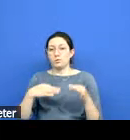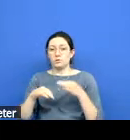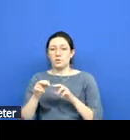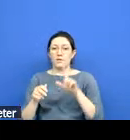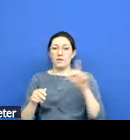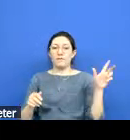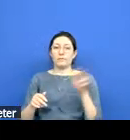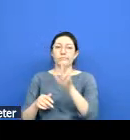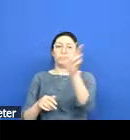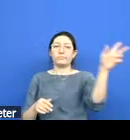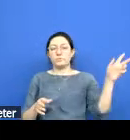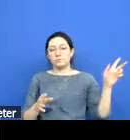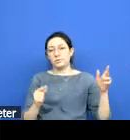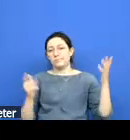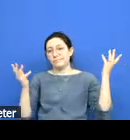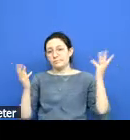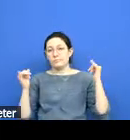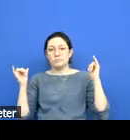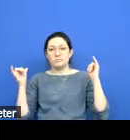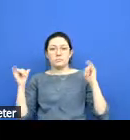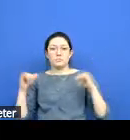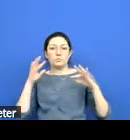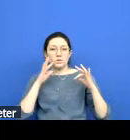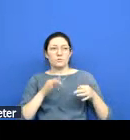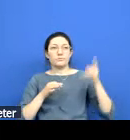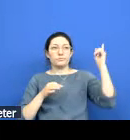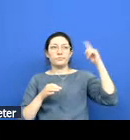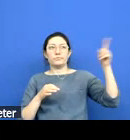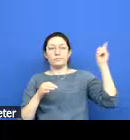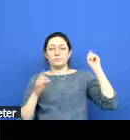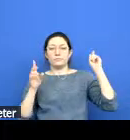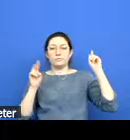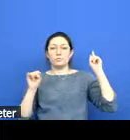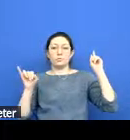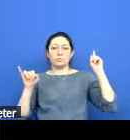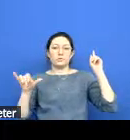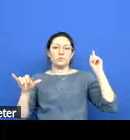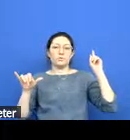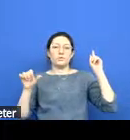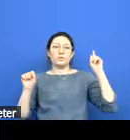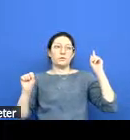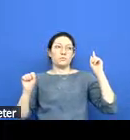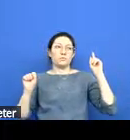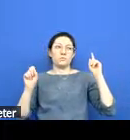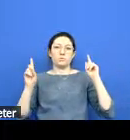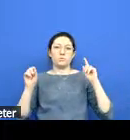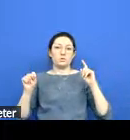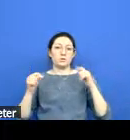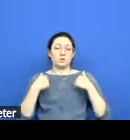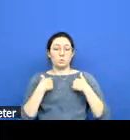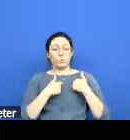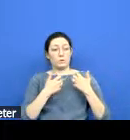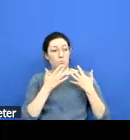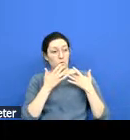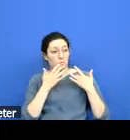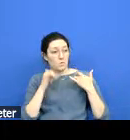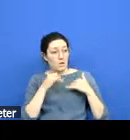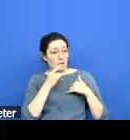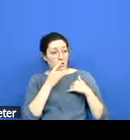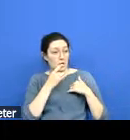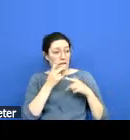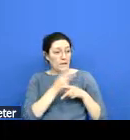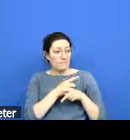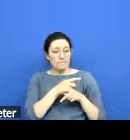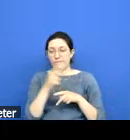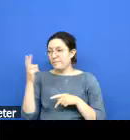But that was a decision by the New York State DOT. We wanted them to keep the light. They basically said it didn't warrant it and they removed the